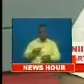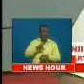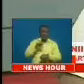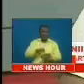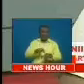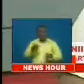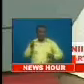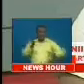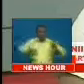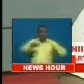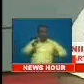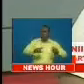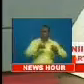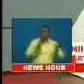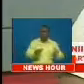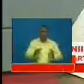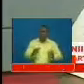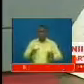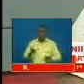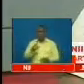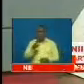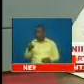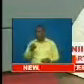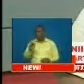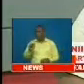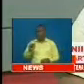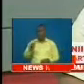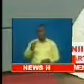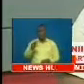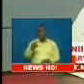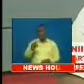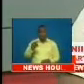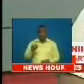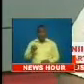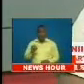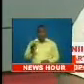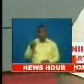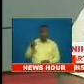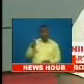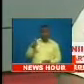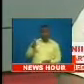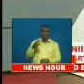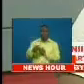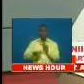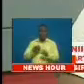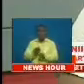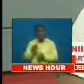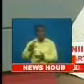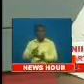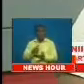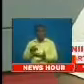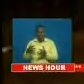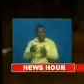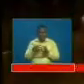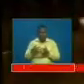Contemporary Dance Institute. Okay. You have Zagono, and we have 10 international artists from Canada, China, and the USA